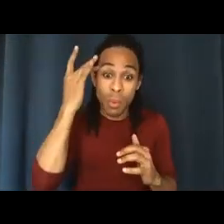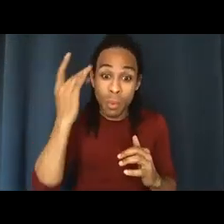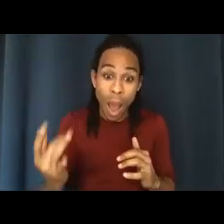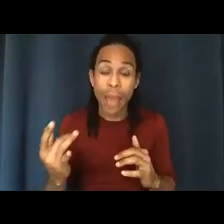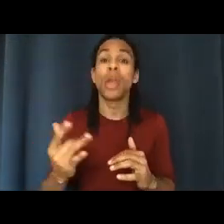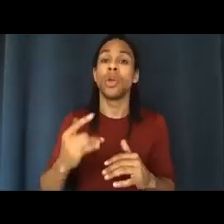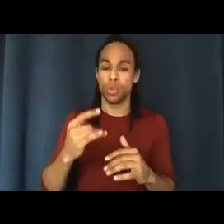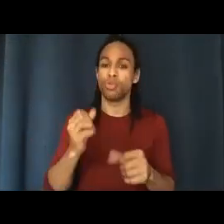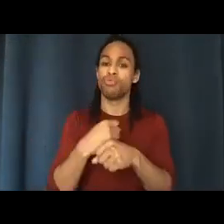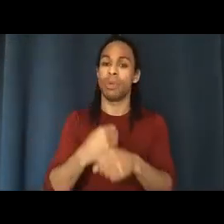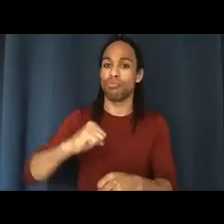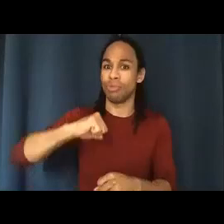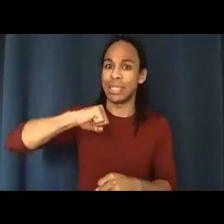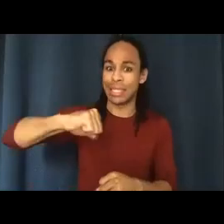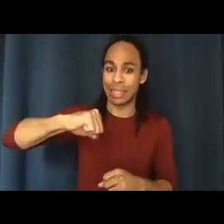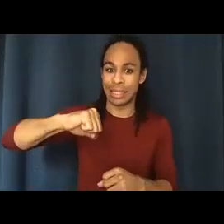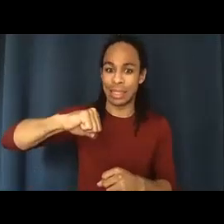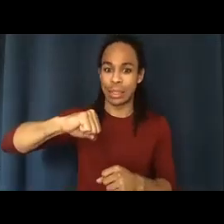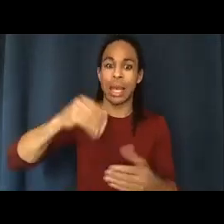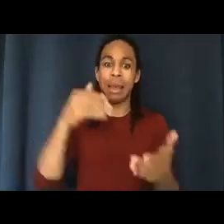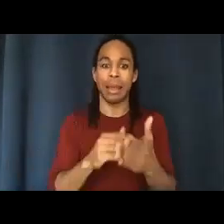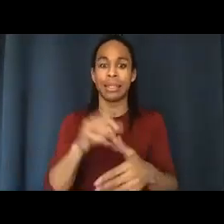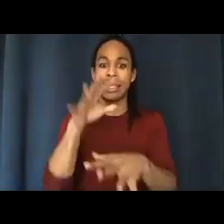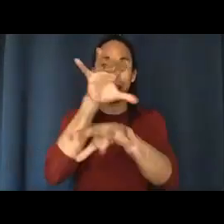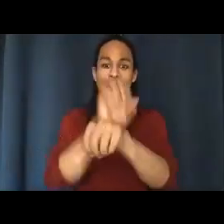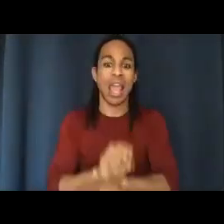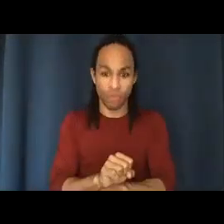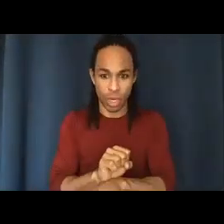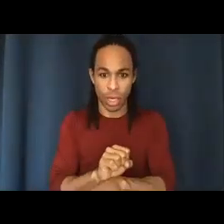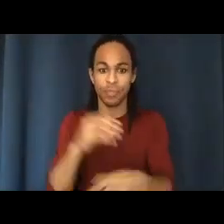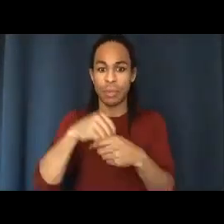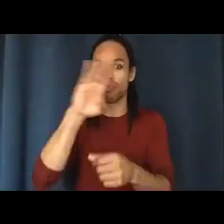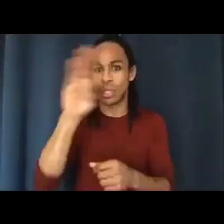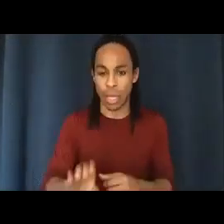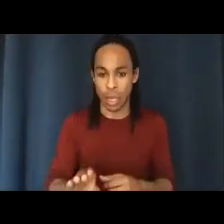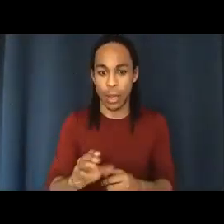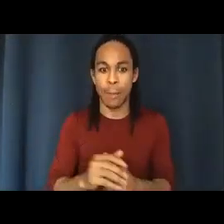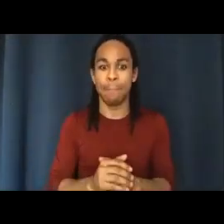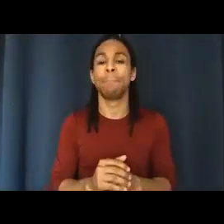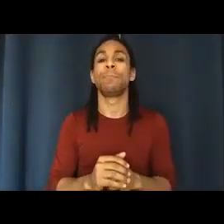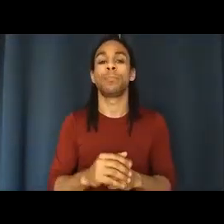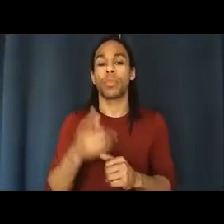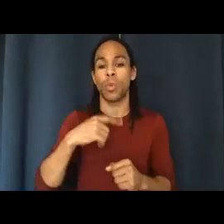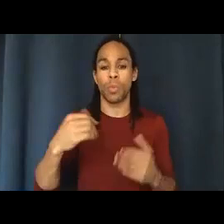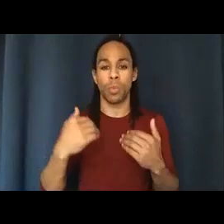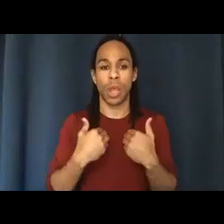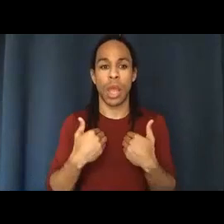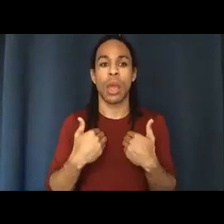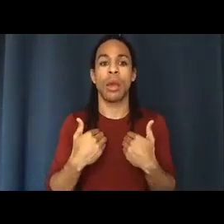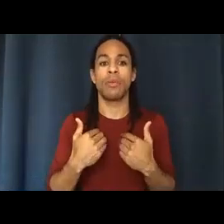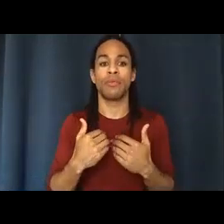have around 6,000 Quilombos around the country, being that the national government still does